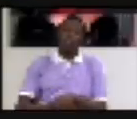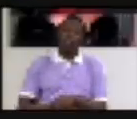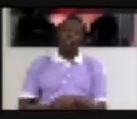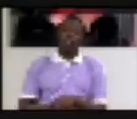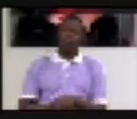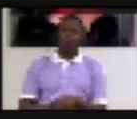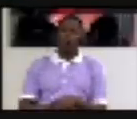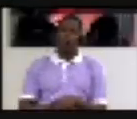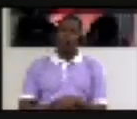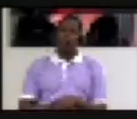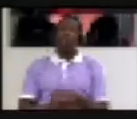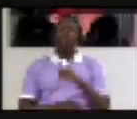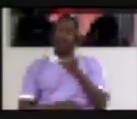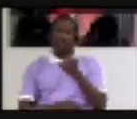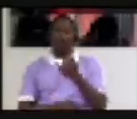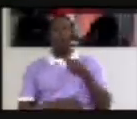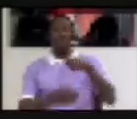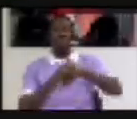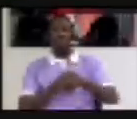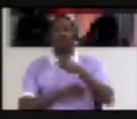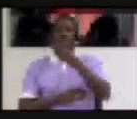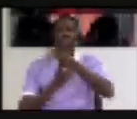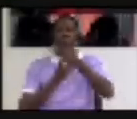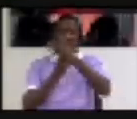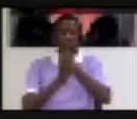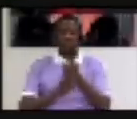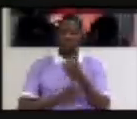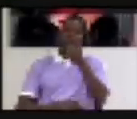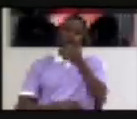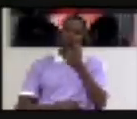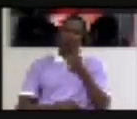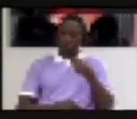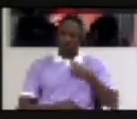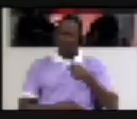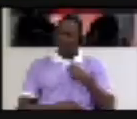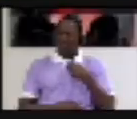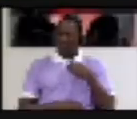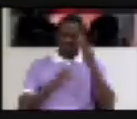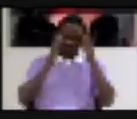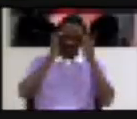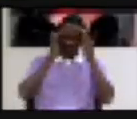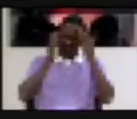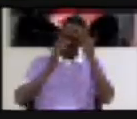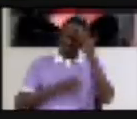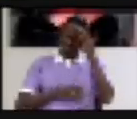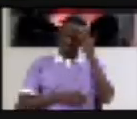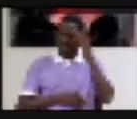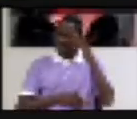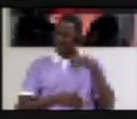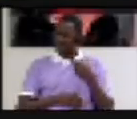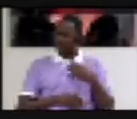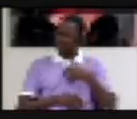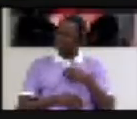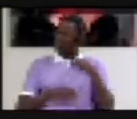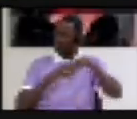Yes, in 1996, to me, I was so skeptical to join the military regime.